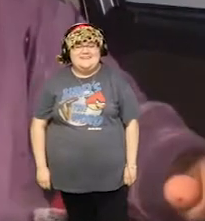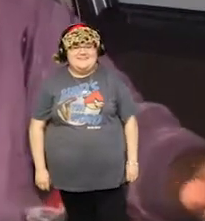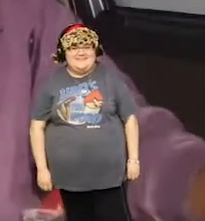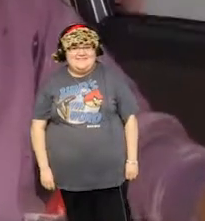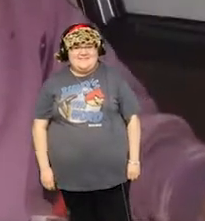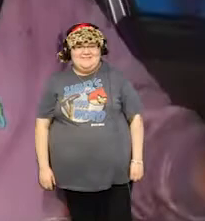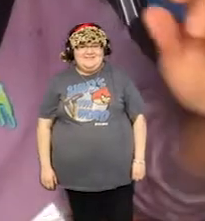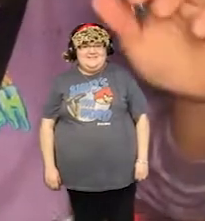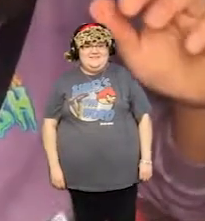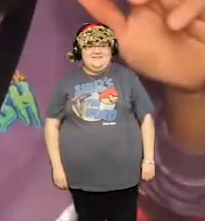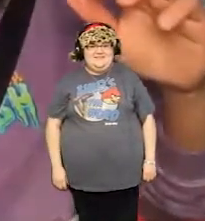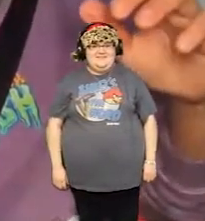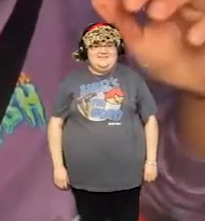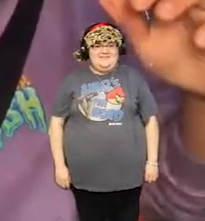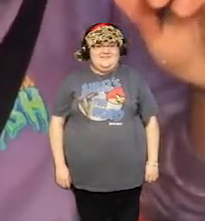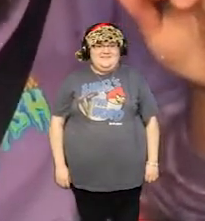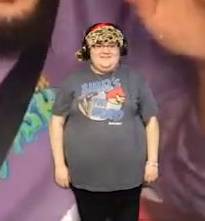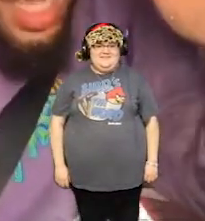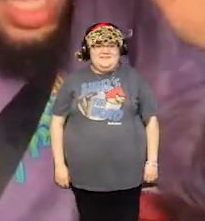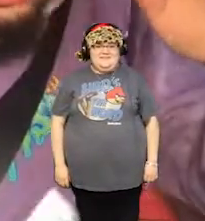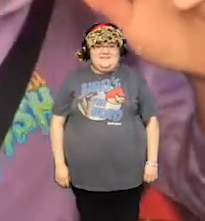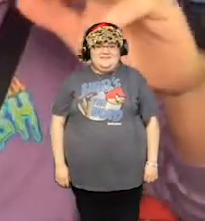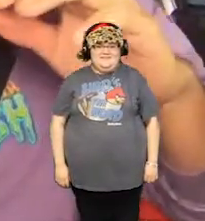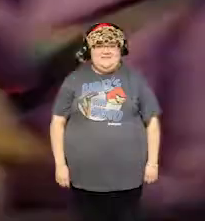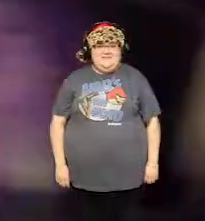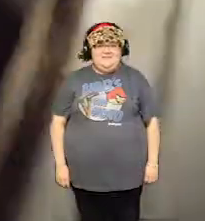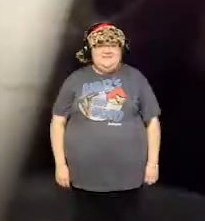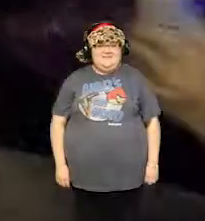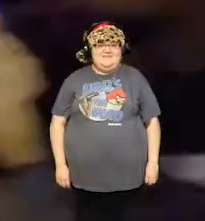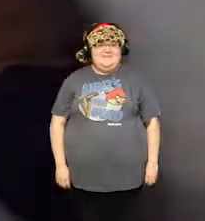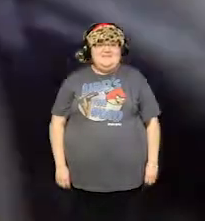Okay, we need chili sauce. What's that?